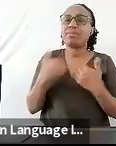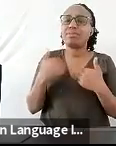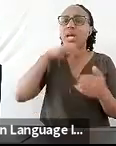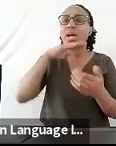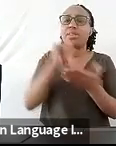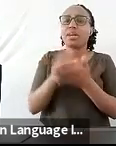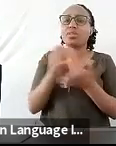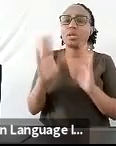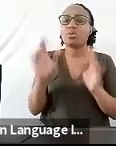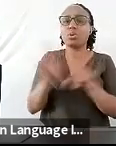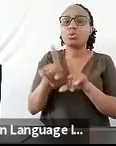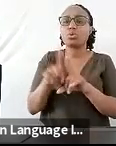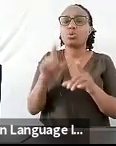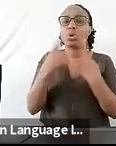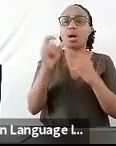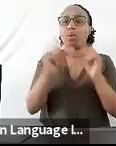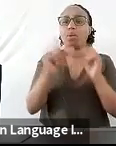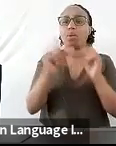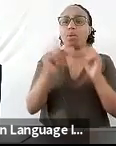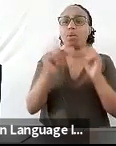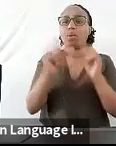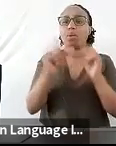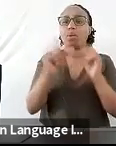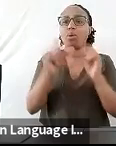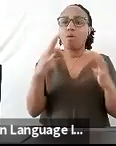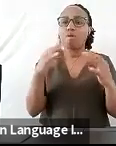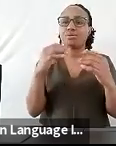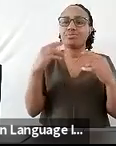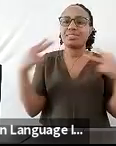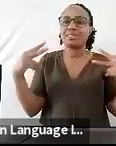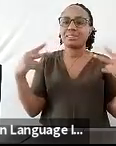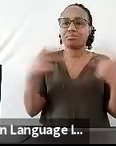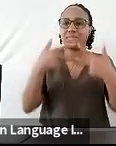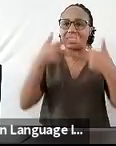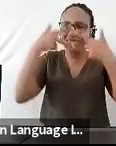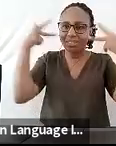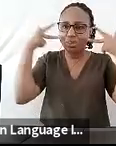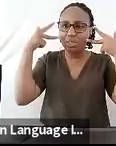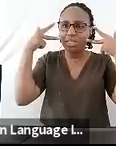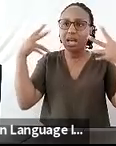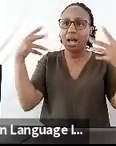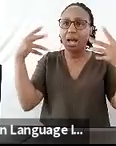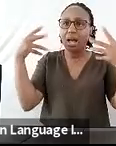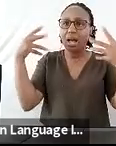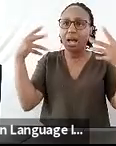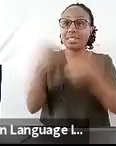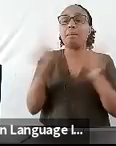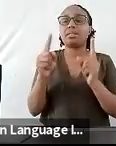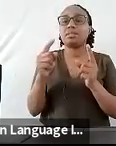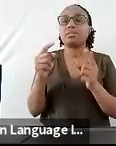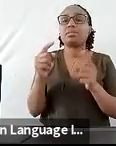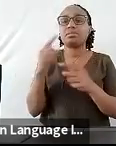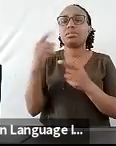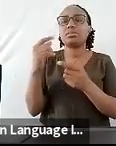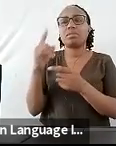how those are used. So that's one part of the images question. But the second part is a bit more positive. It's kind of like the images you've